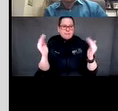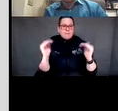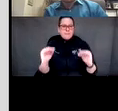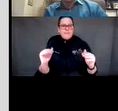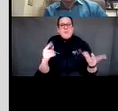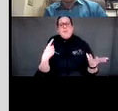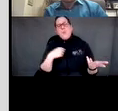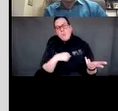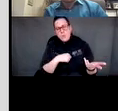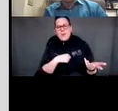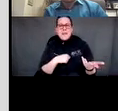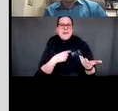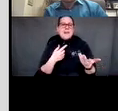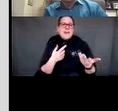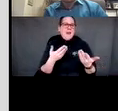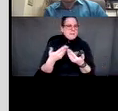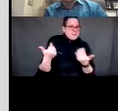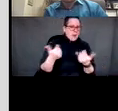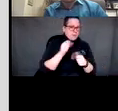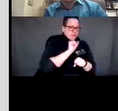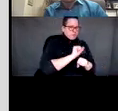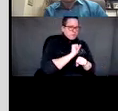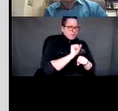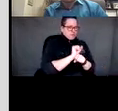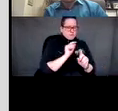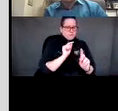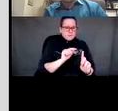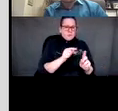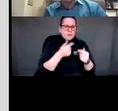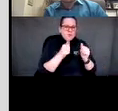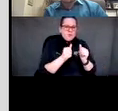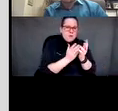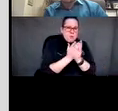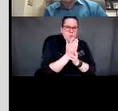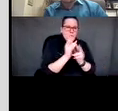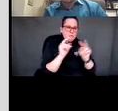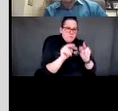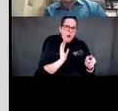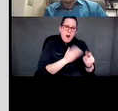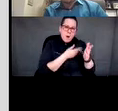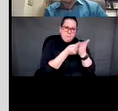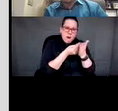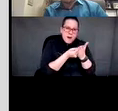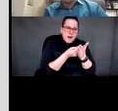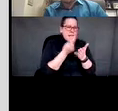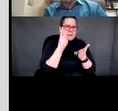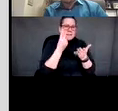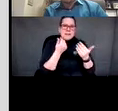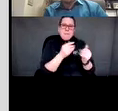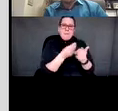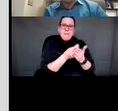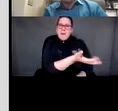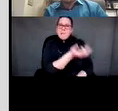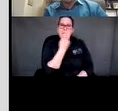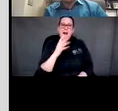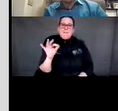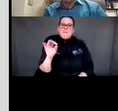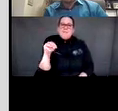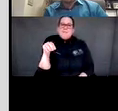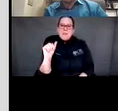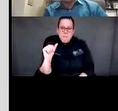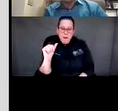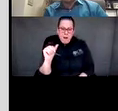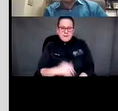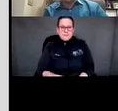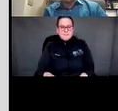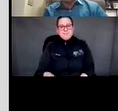are working separately on a project to go through our dollars and see what we can recover from FEMA. That's going to